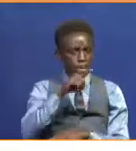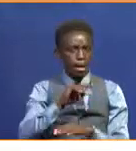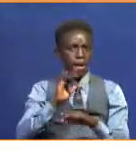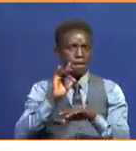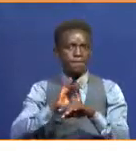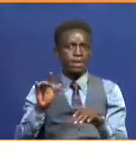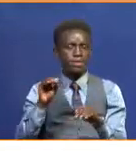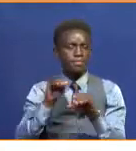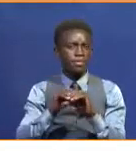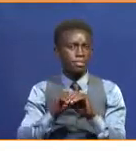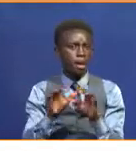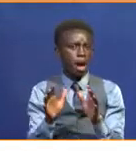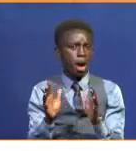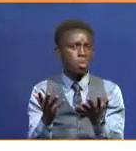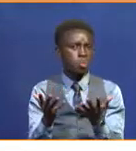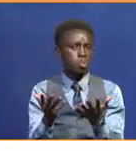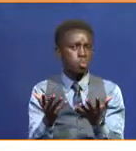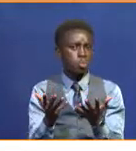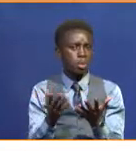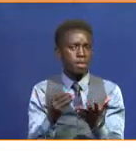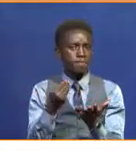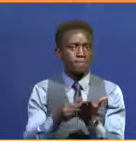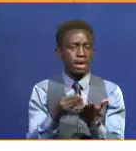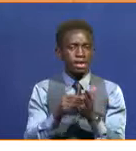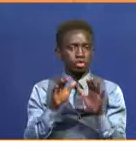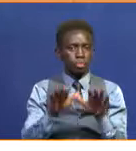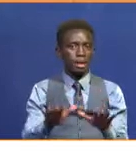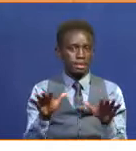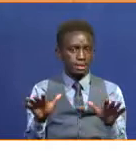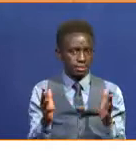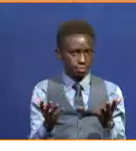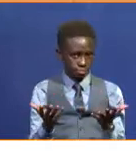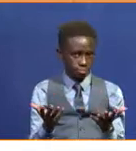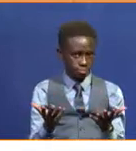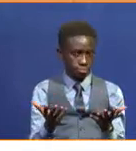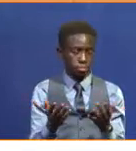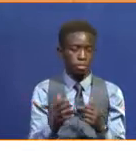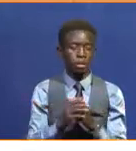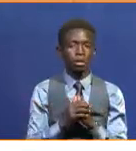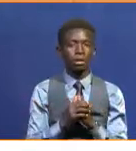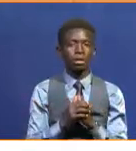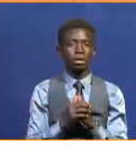into the finance, into the financial market? And